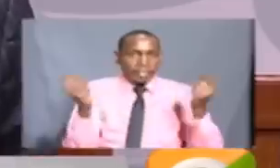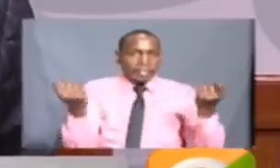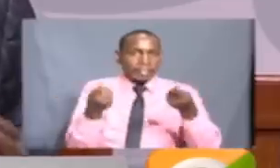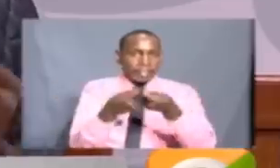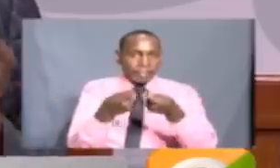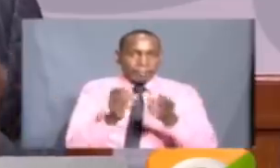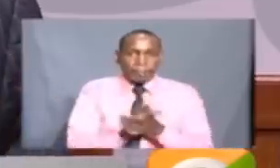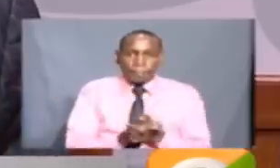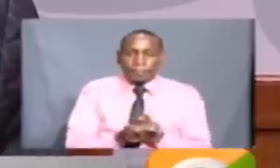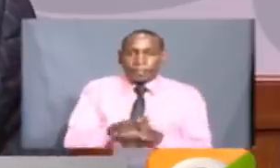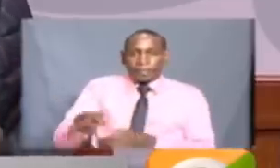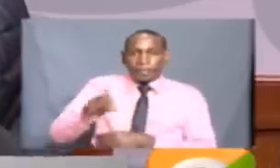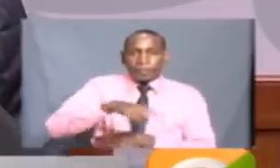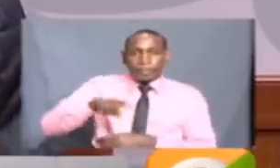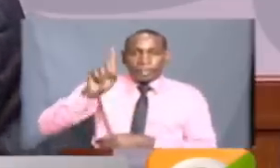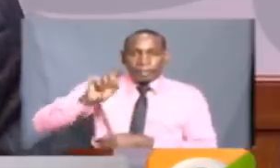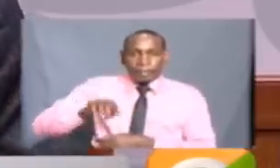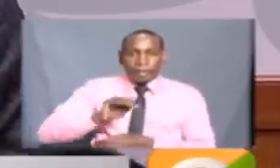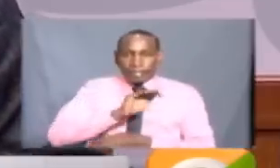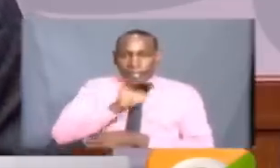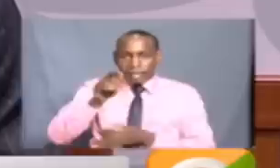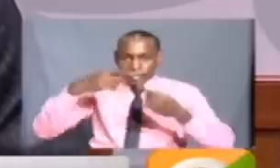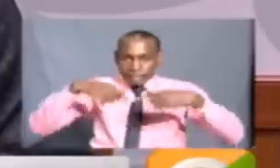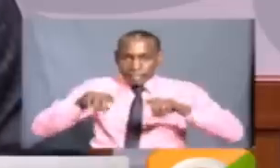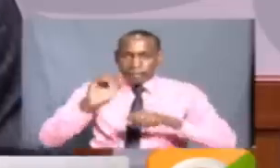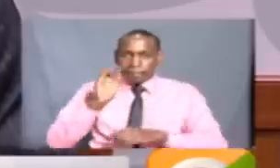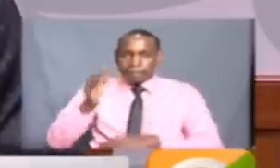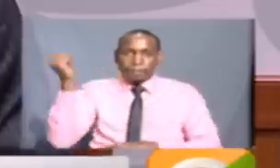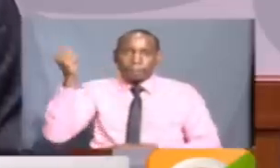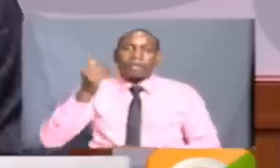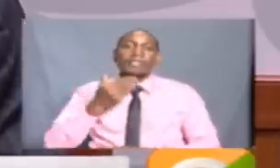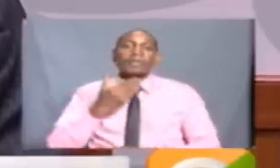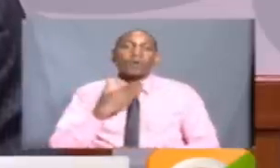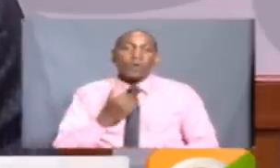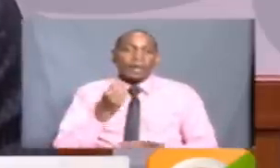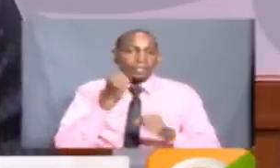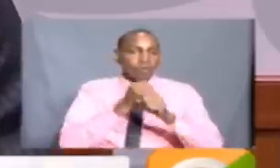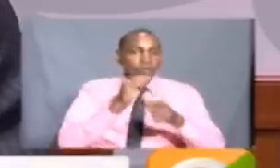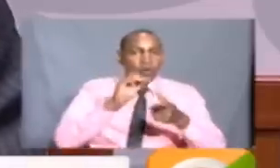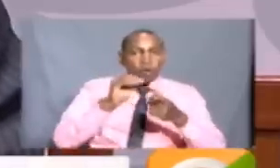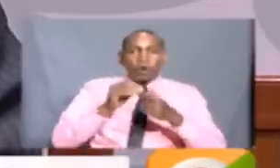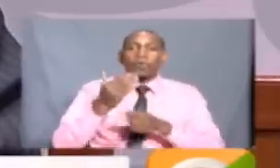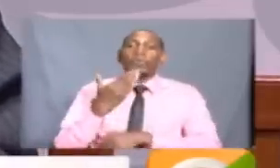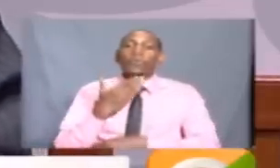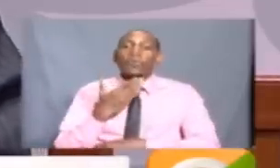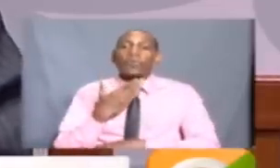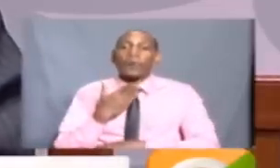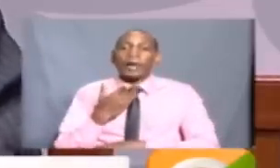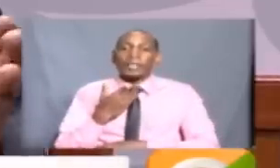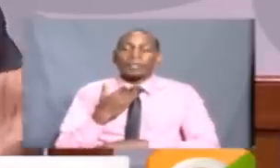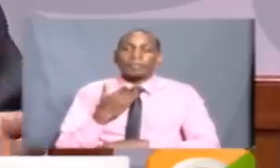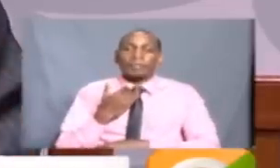Yeah. We must ask ourselves whether that is the politics we want to play, or we want to wrap our minds around